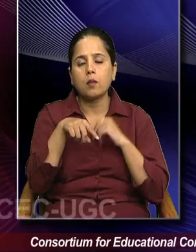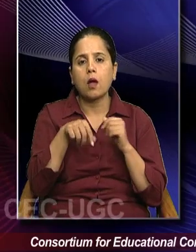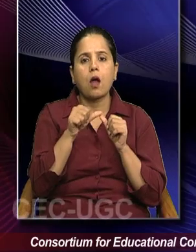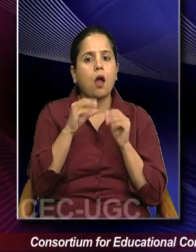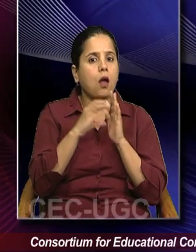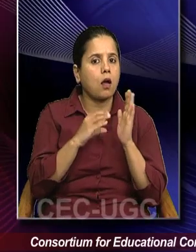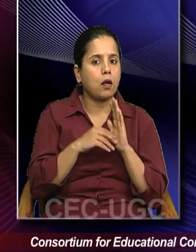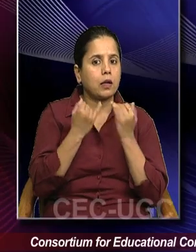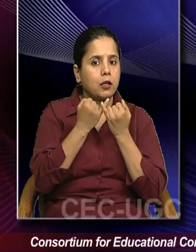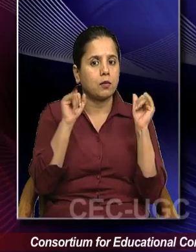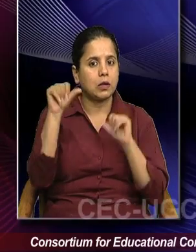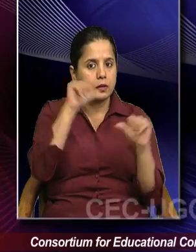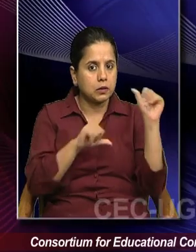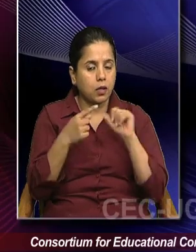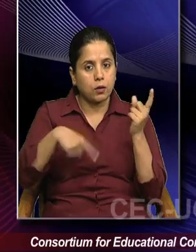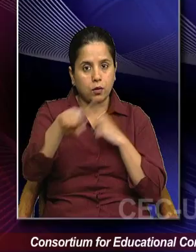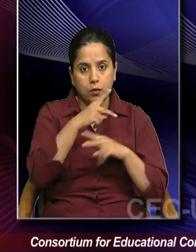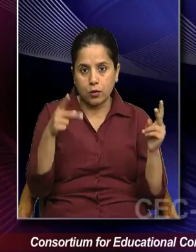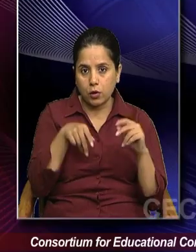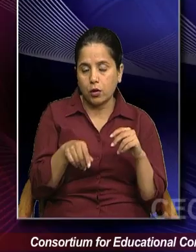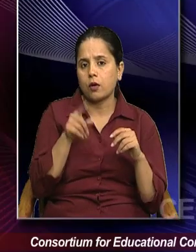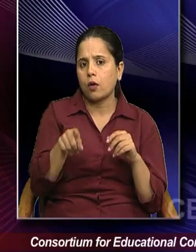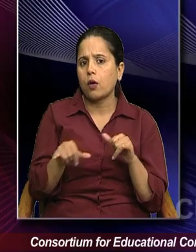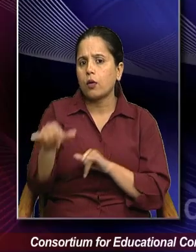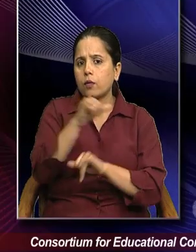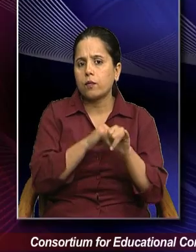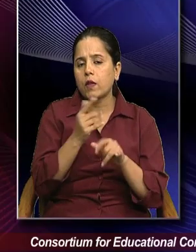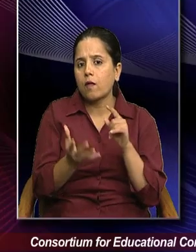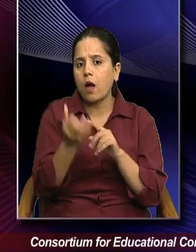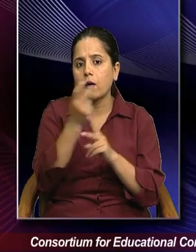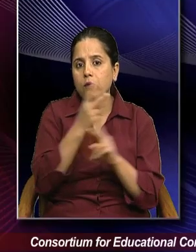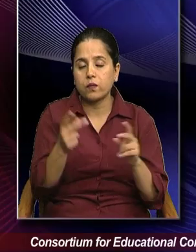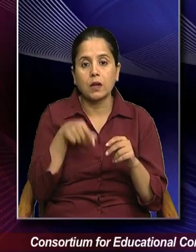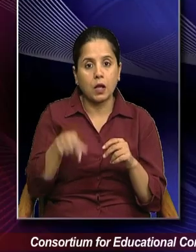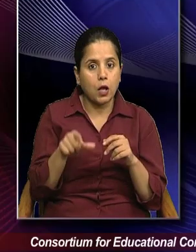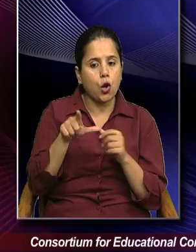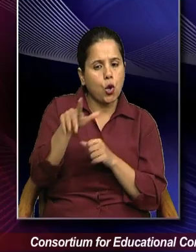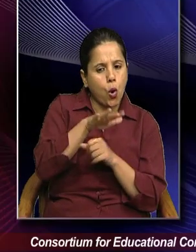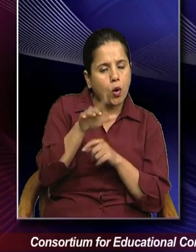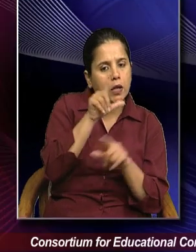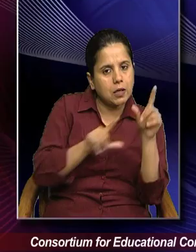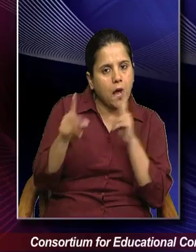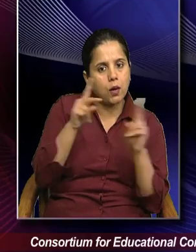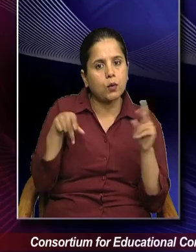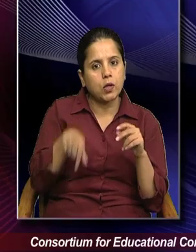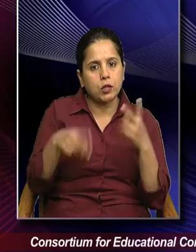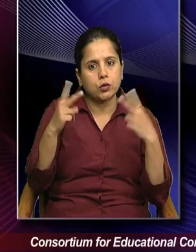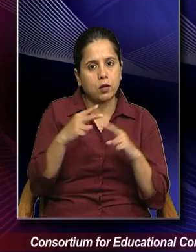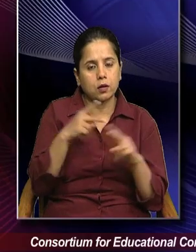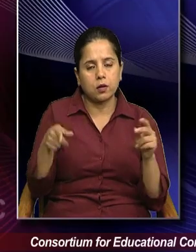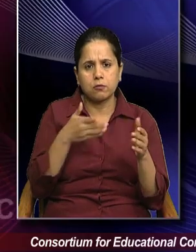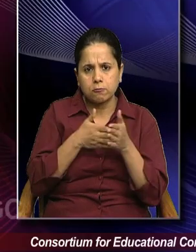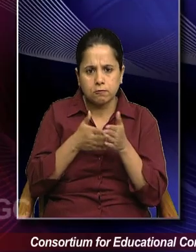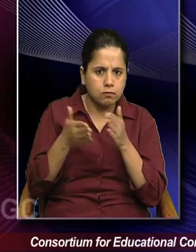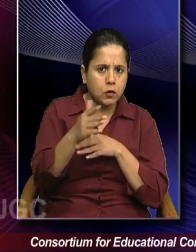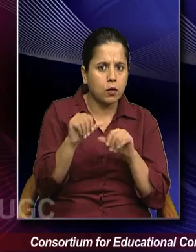featuring independent scientist analysis and commentary on the findings. Regional language translation, breaking the language barrier to